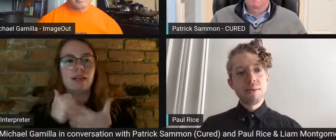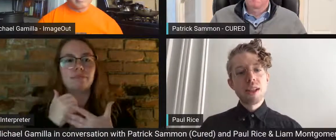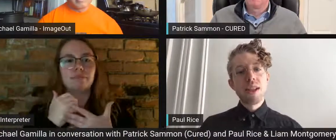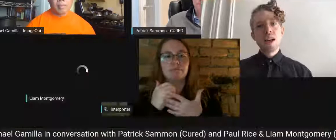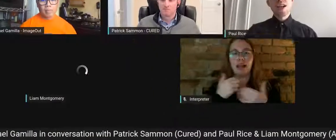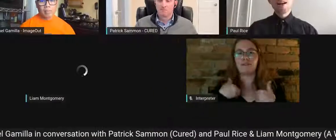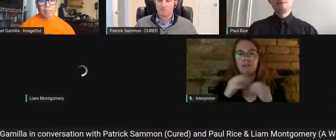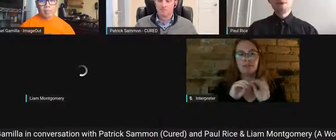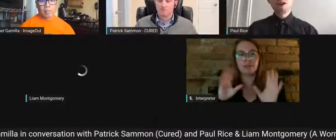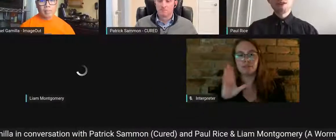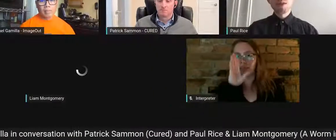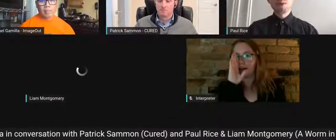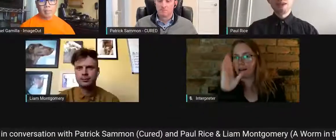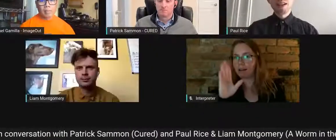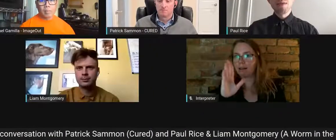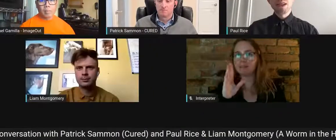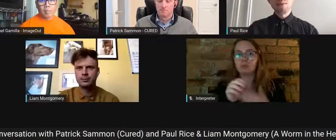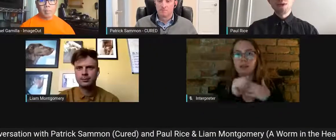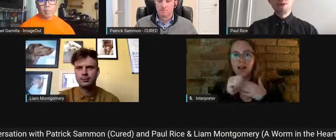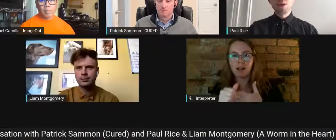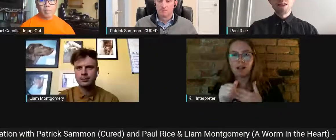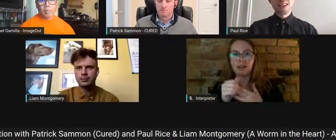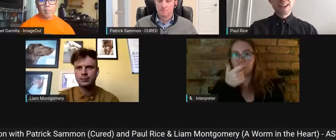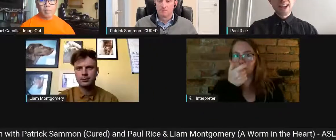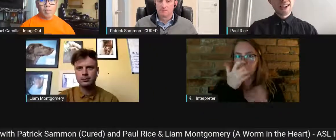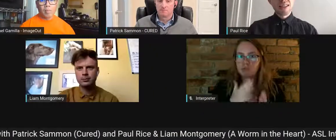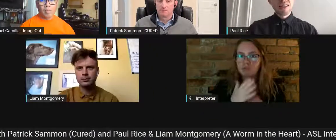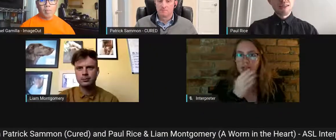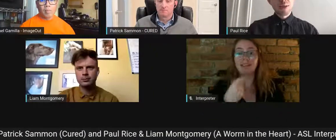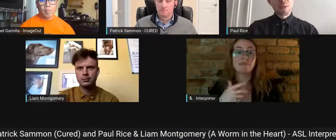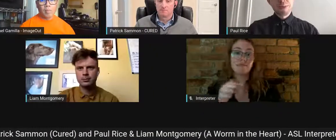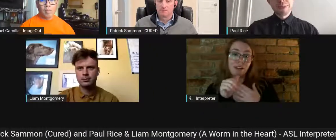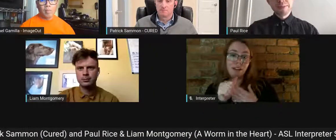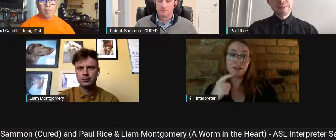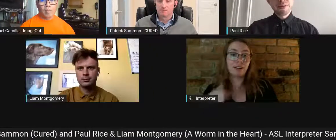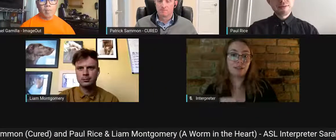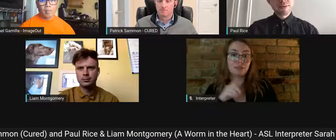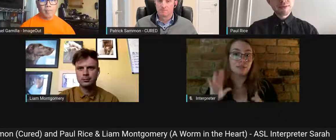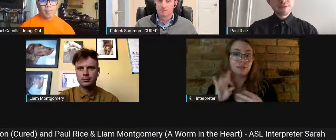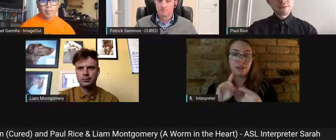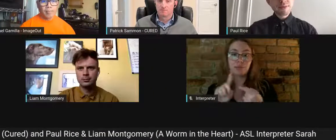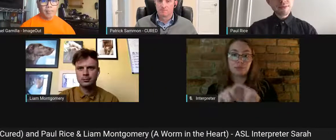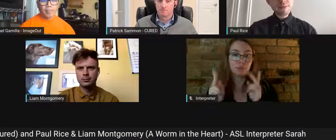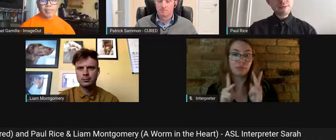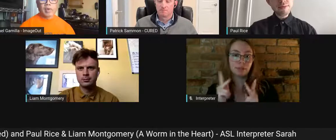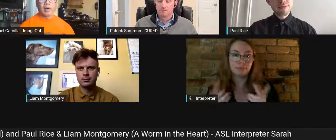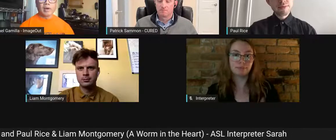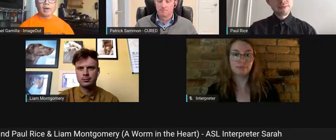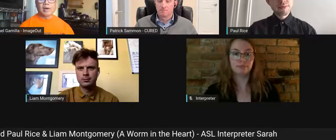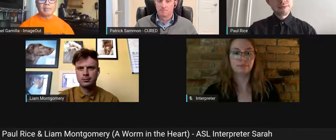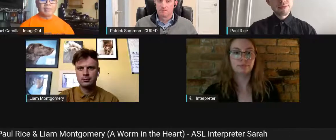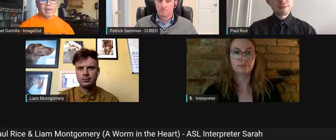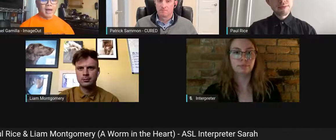the film. But it also played a very important role just connecting us to the people.